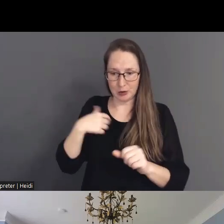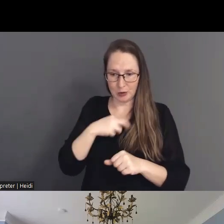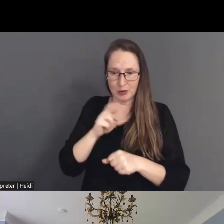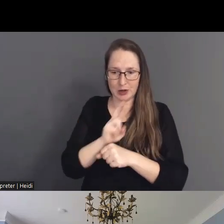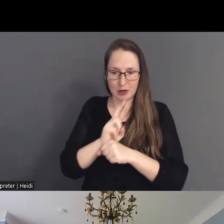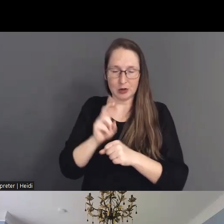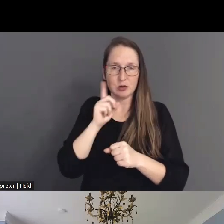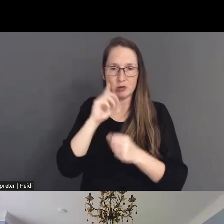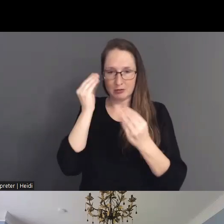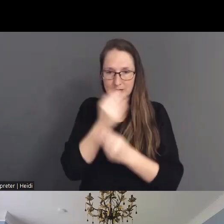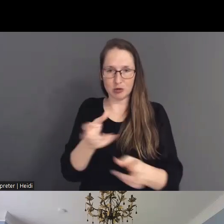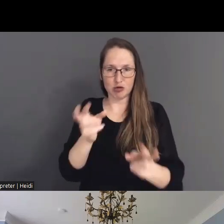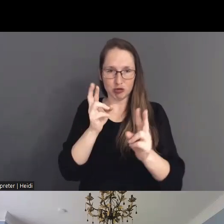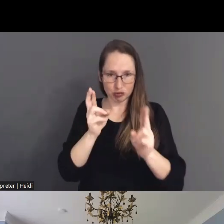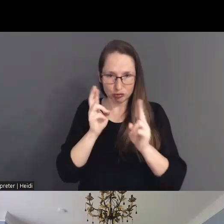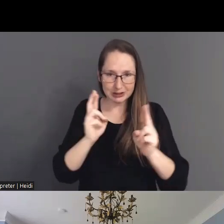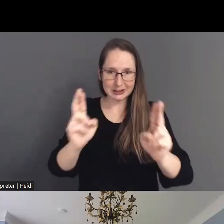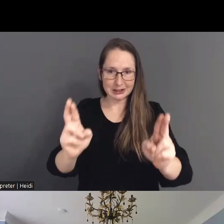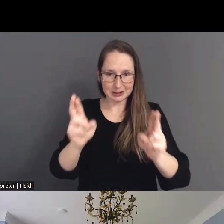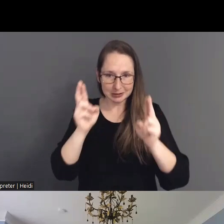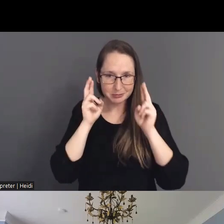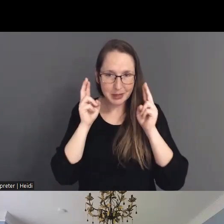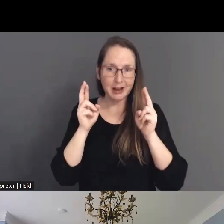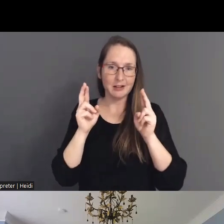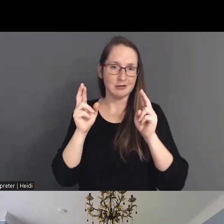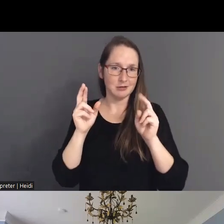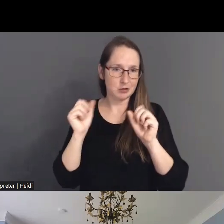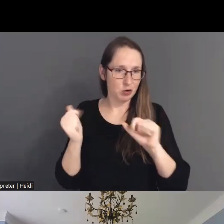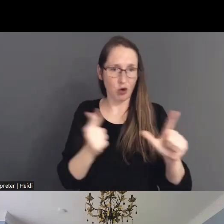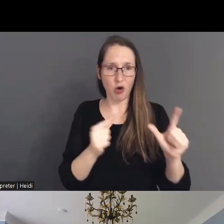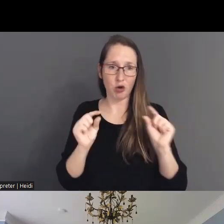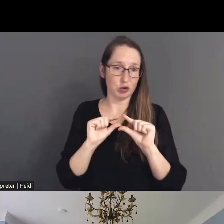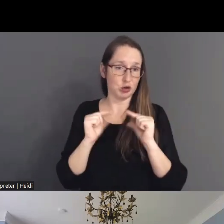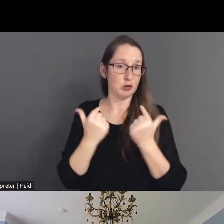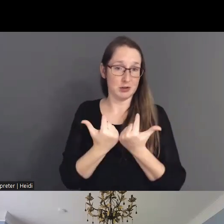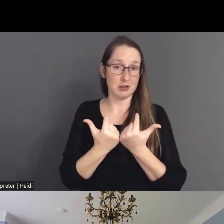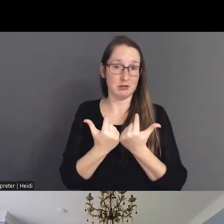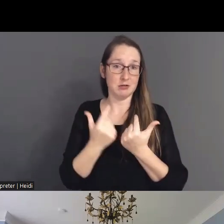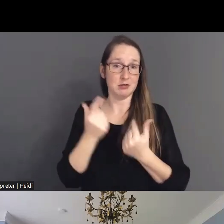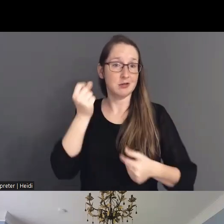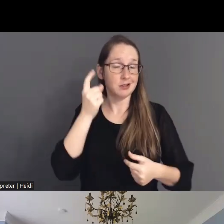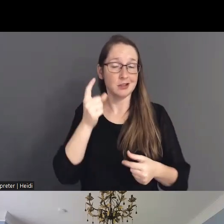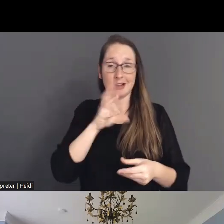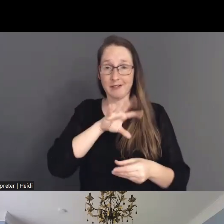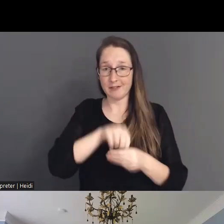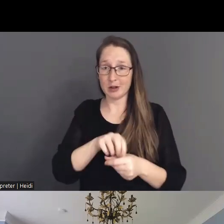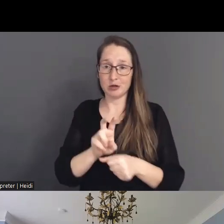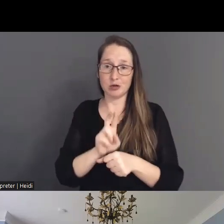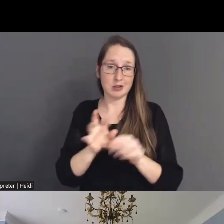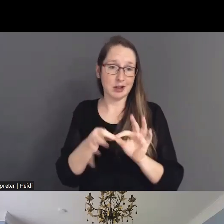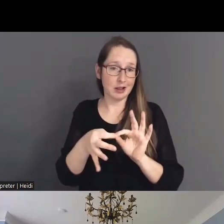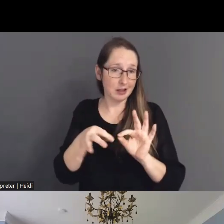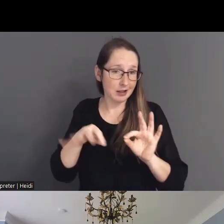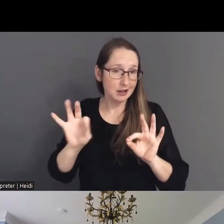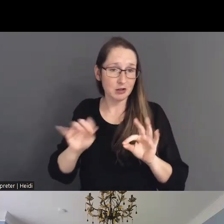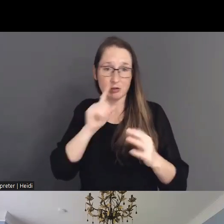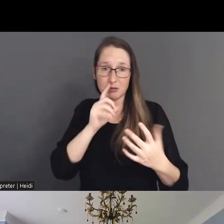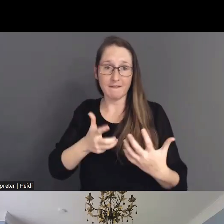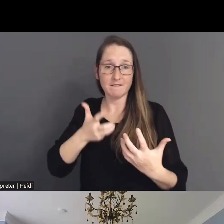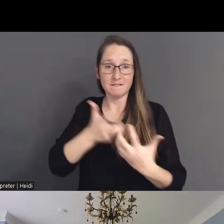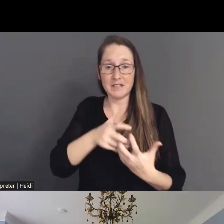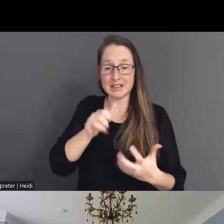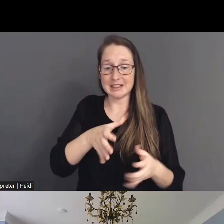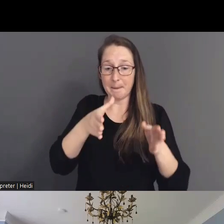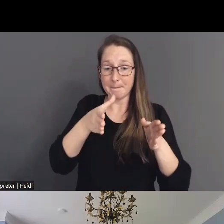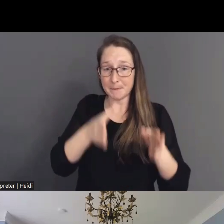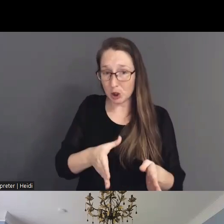convey respect and acceptance across all groups. It involves using language that puts the person